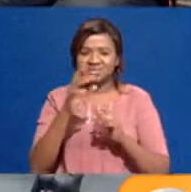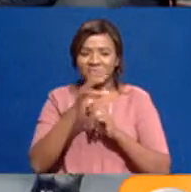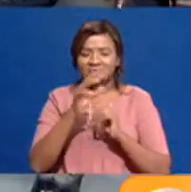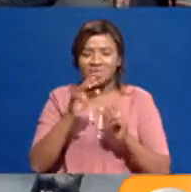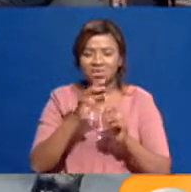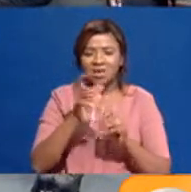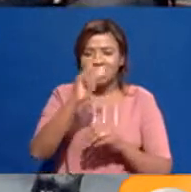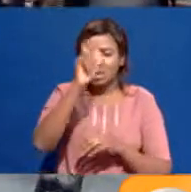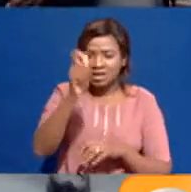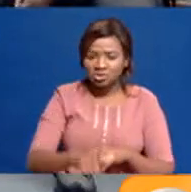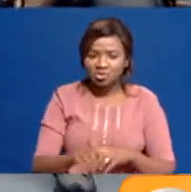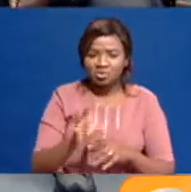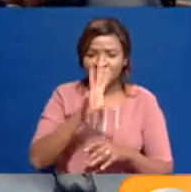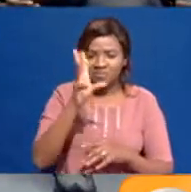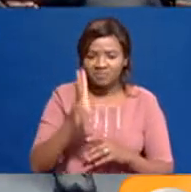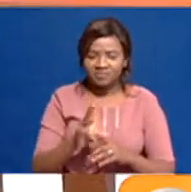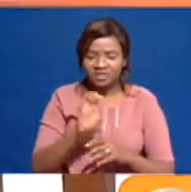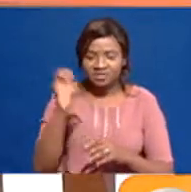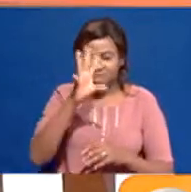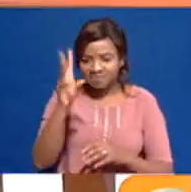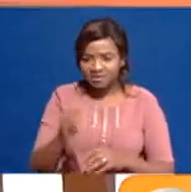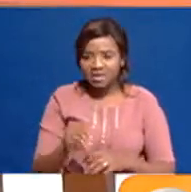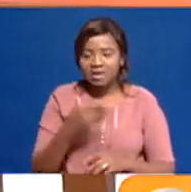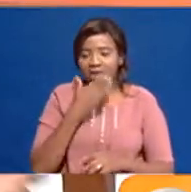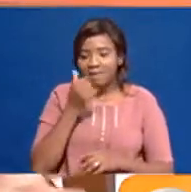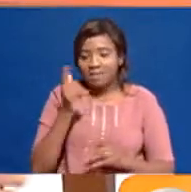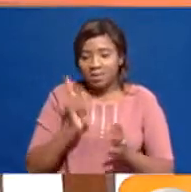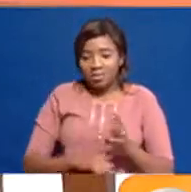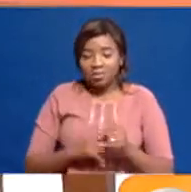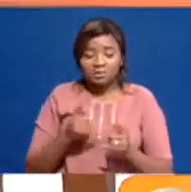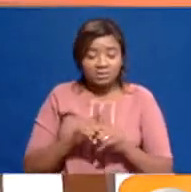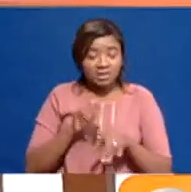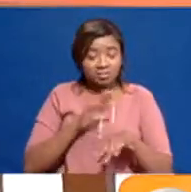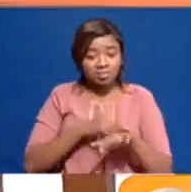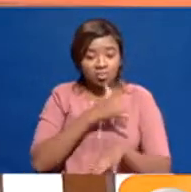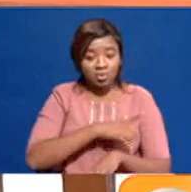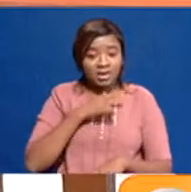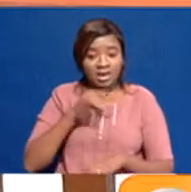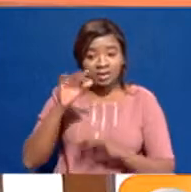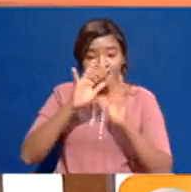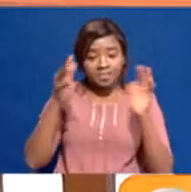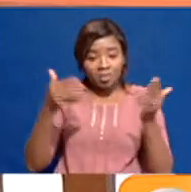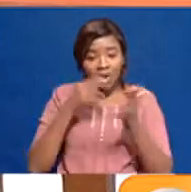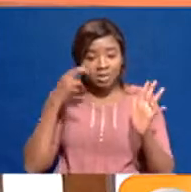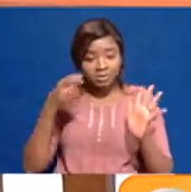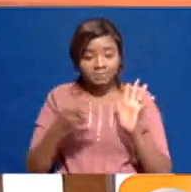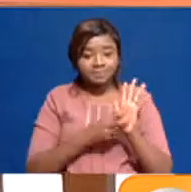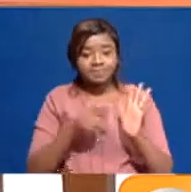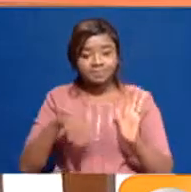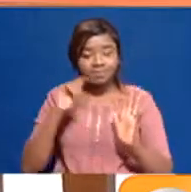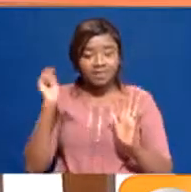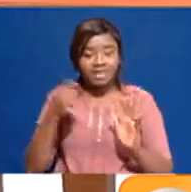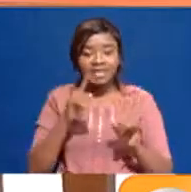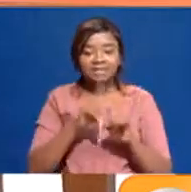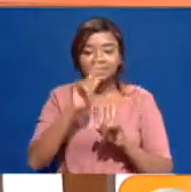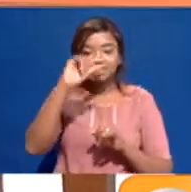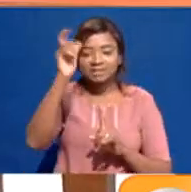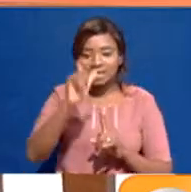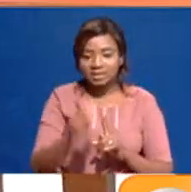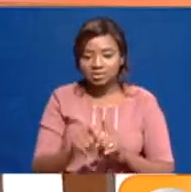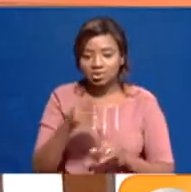better start planning. Good luck. Already the world recognized Kenya as the regional